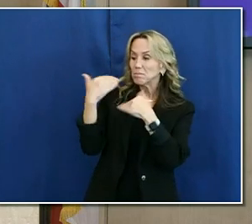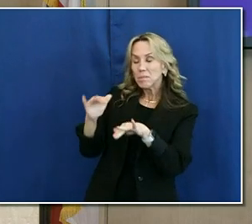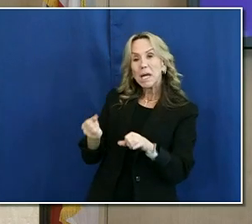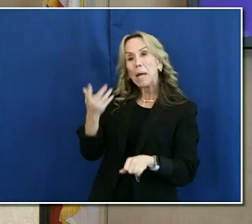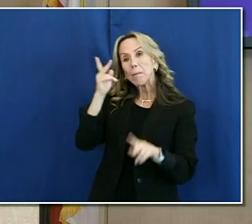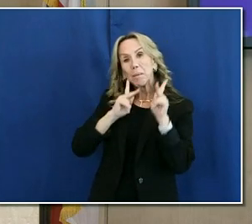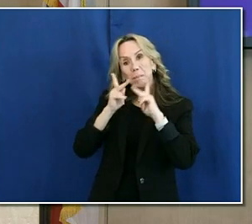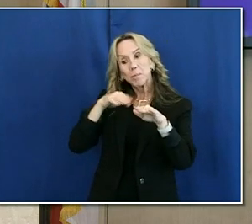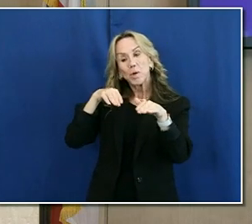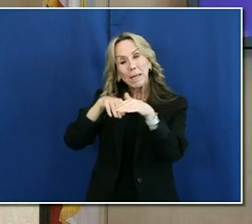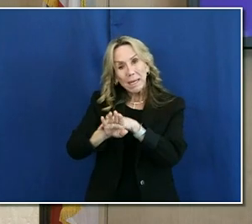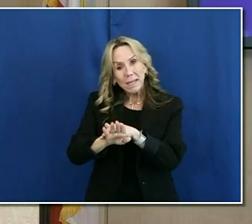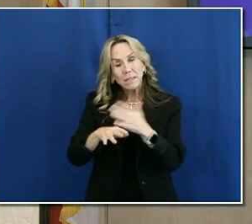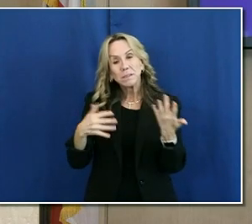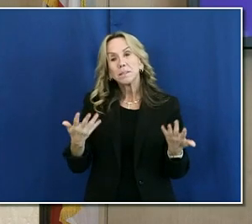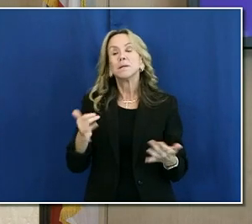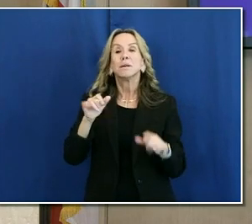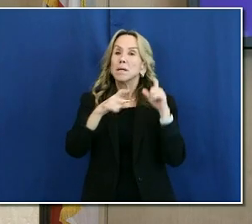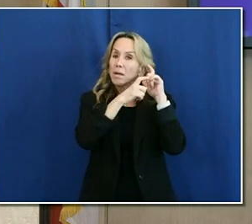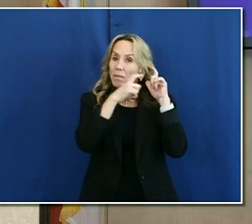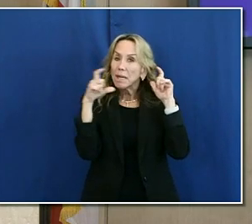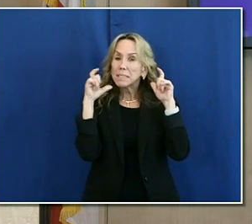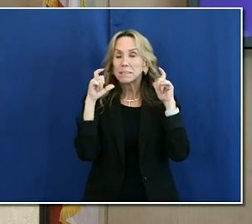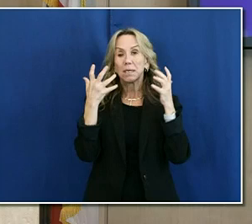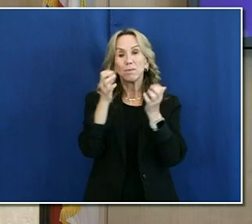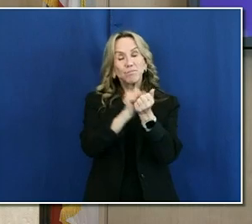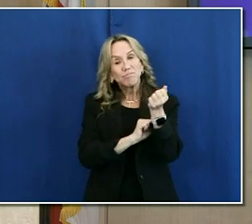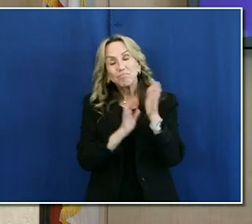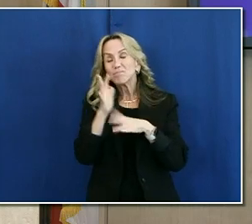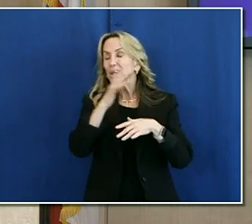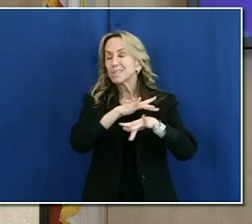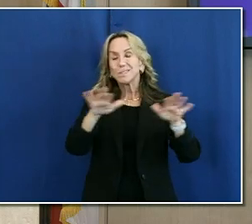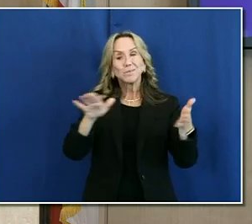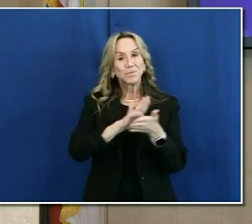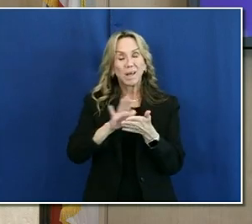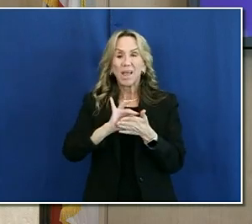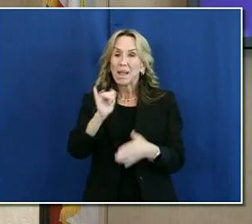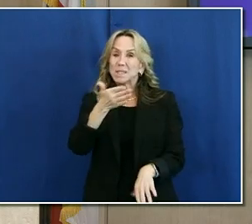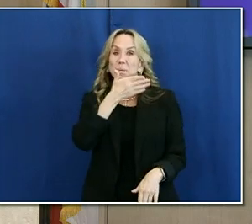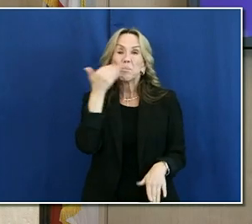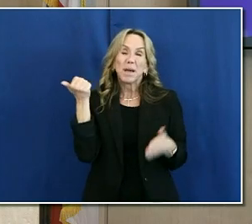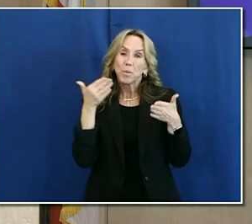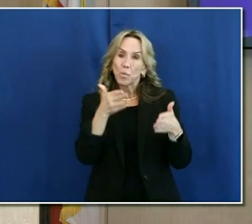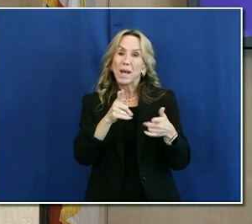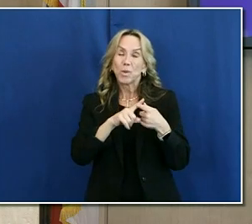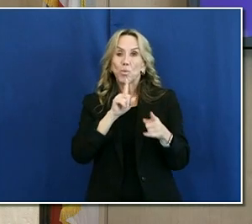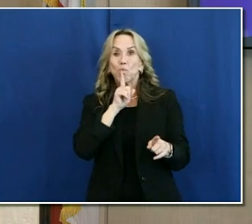coverings, and other types of settings, that gives us our only and best viable opportunity to